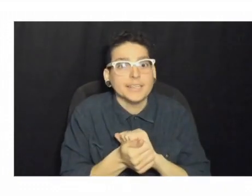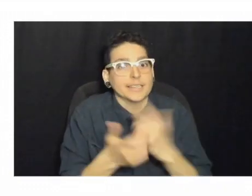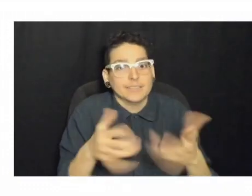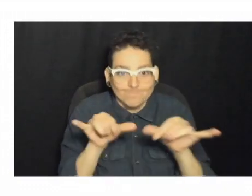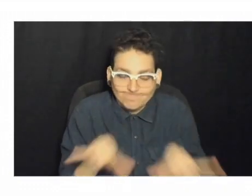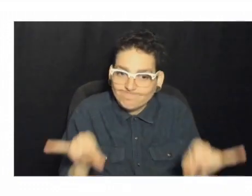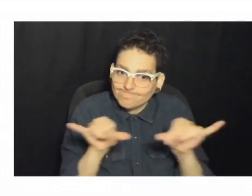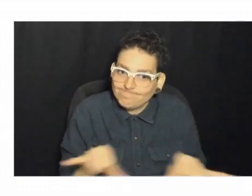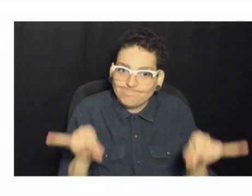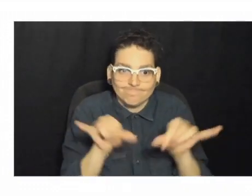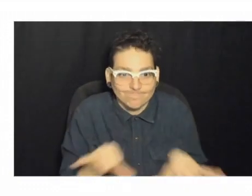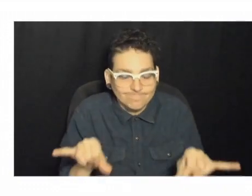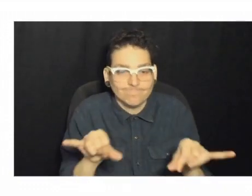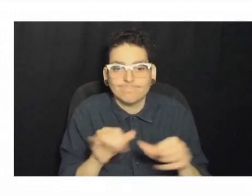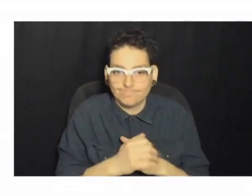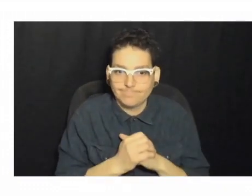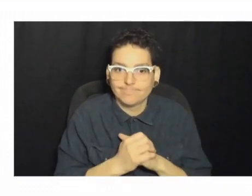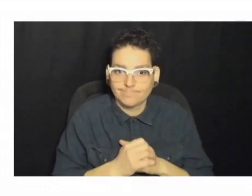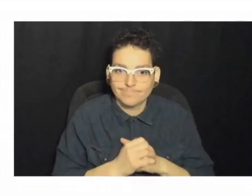Great, thank you.